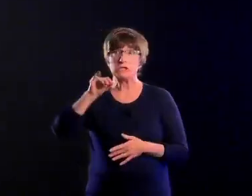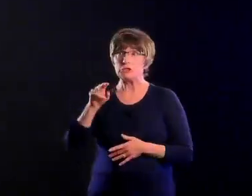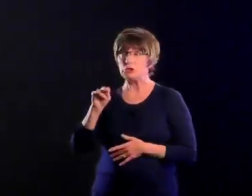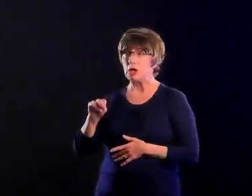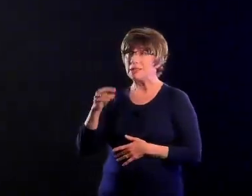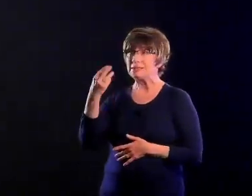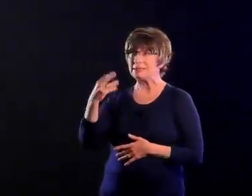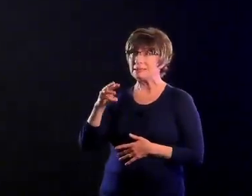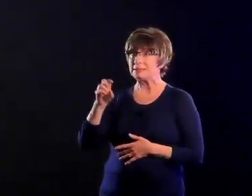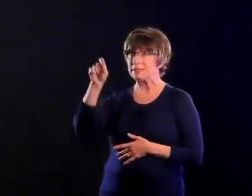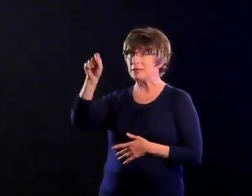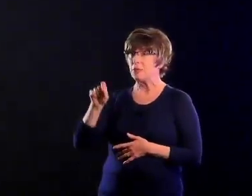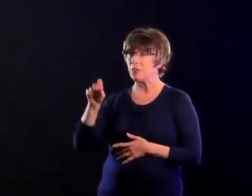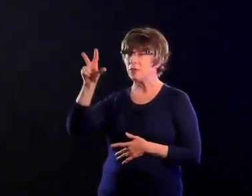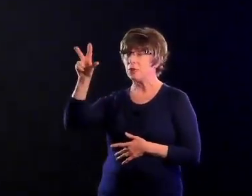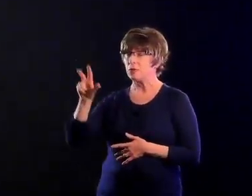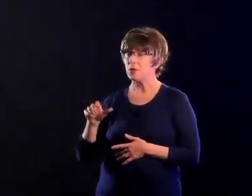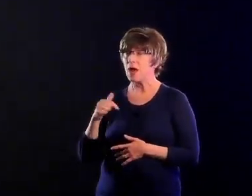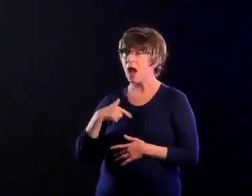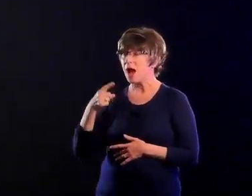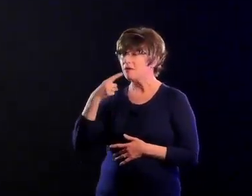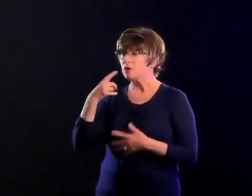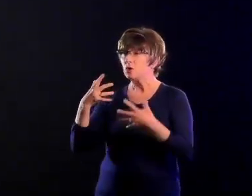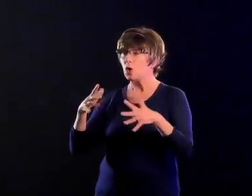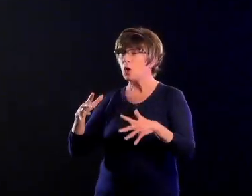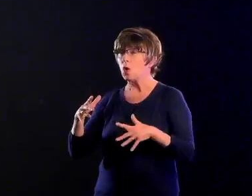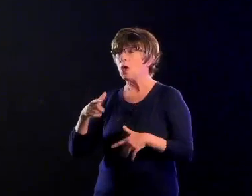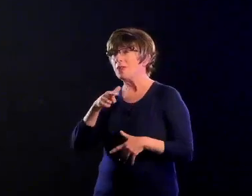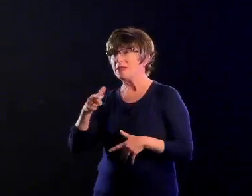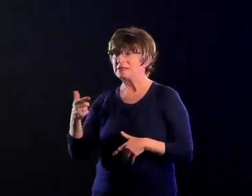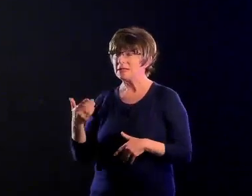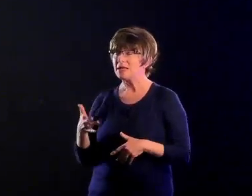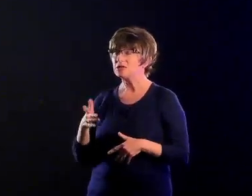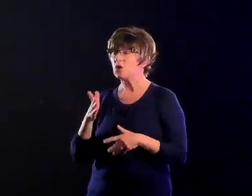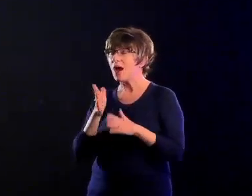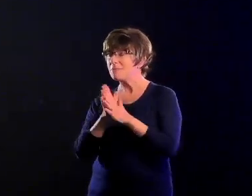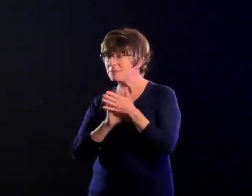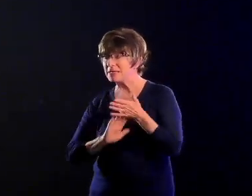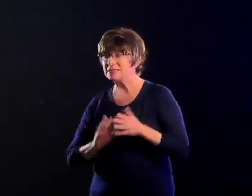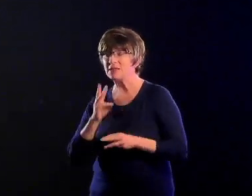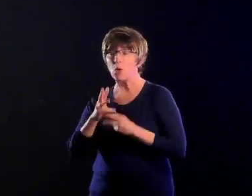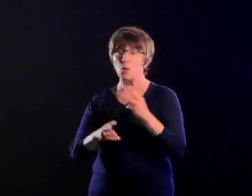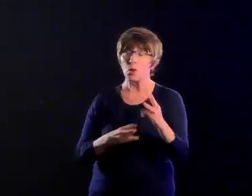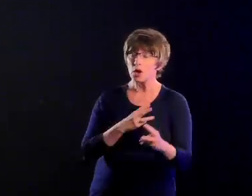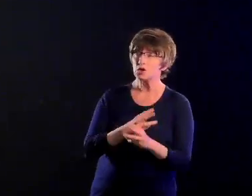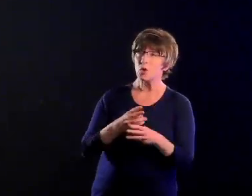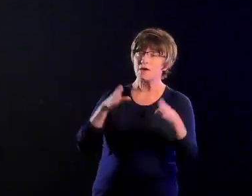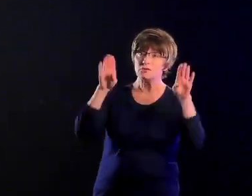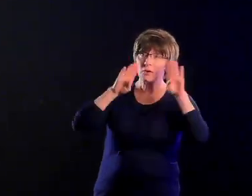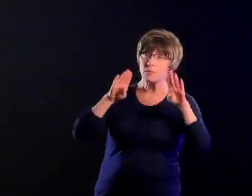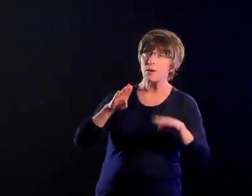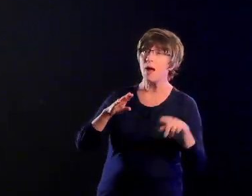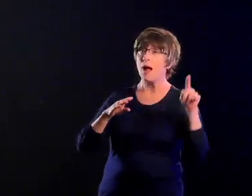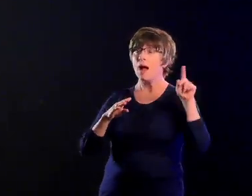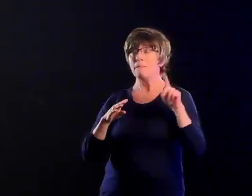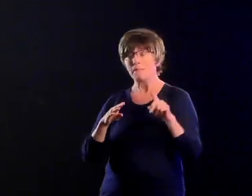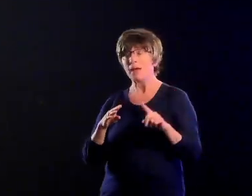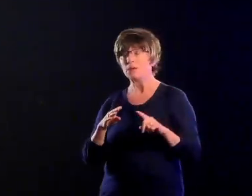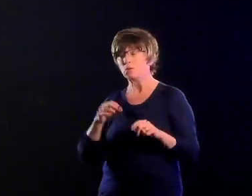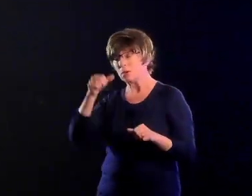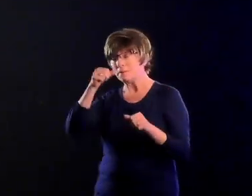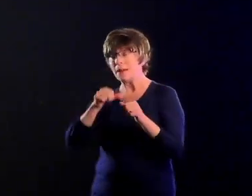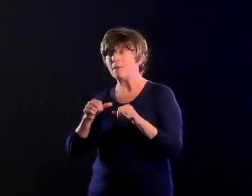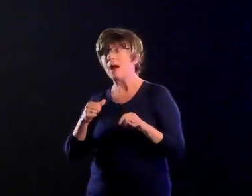John 16:33. I have told you these things so that in me you may have peace. In this world you will have trouble, but take heart. I have overcome the world.